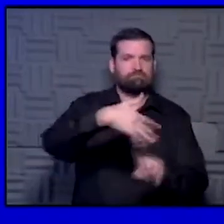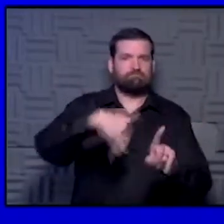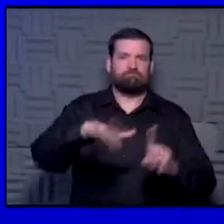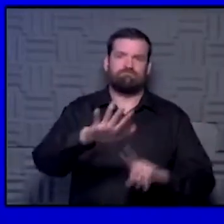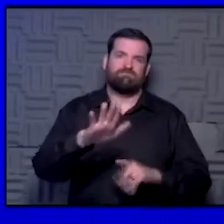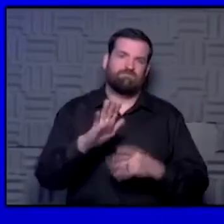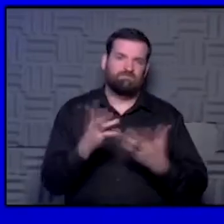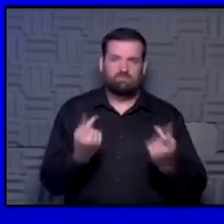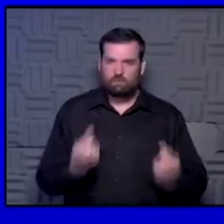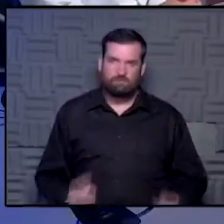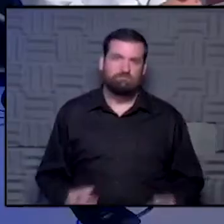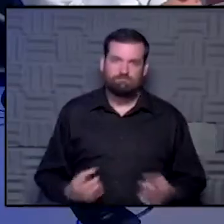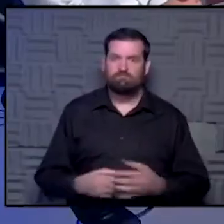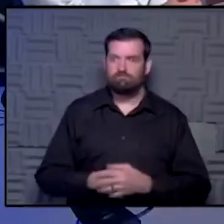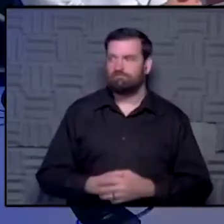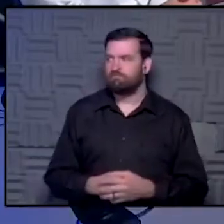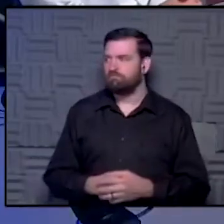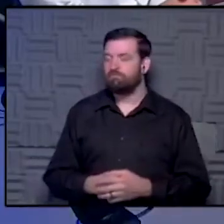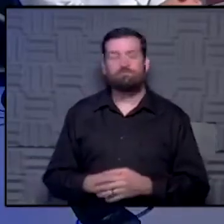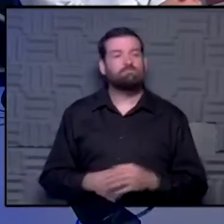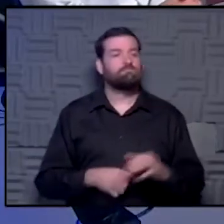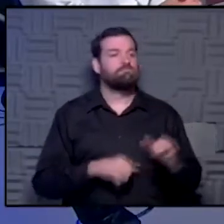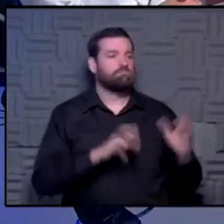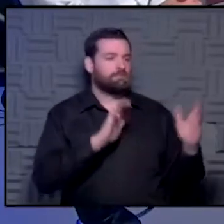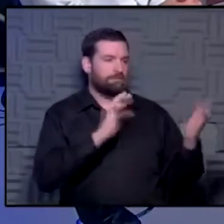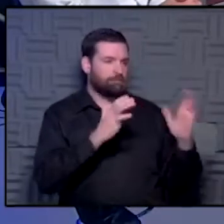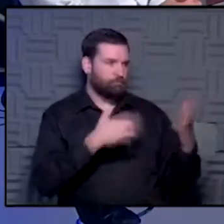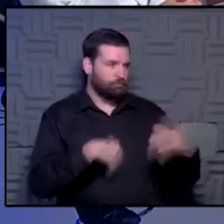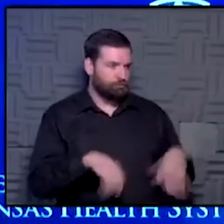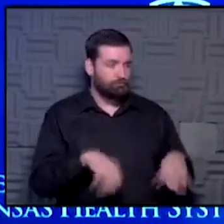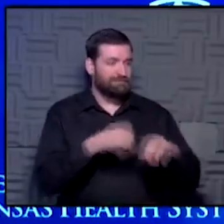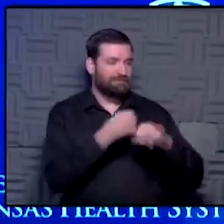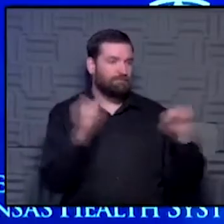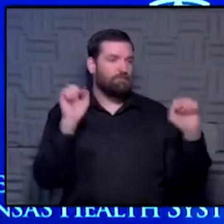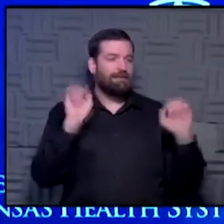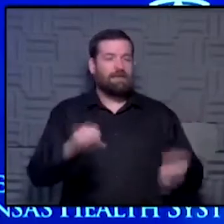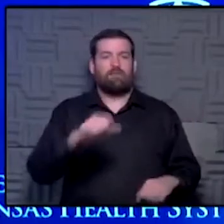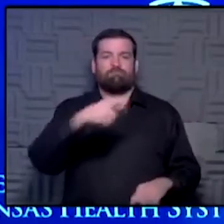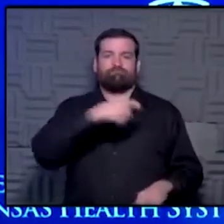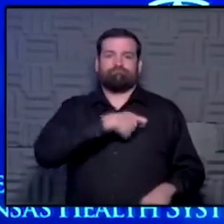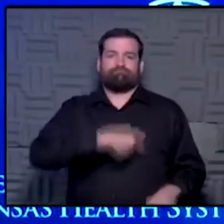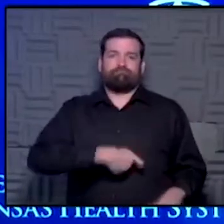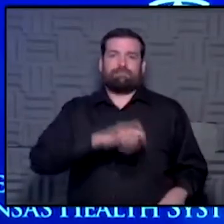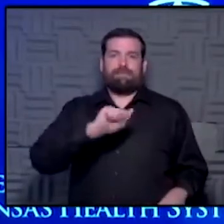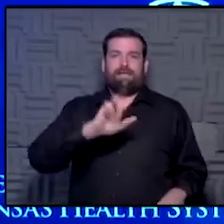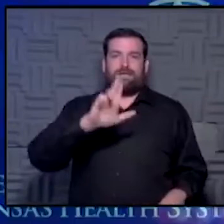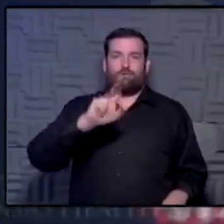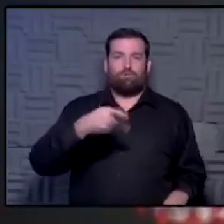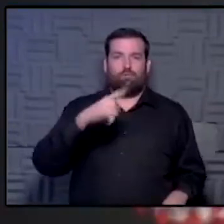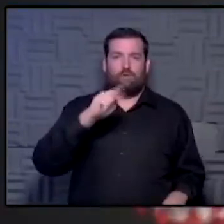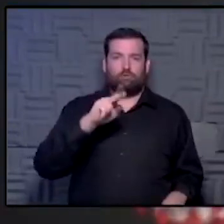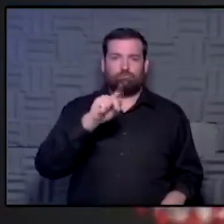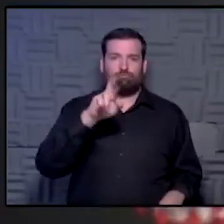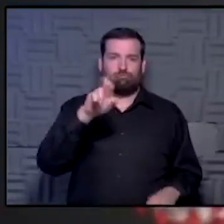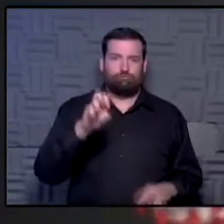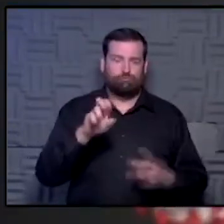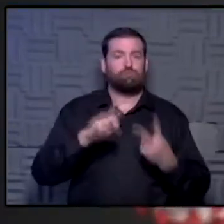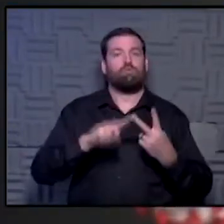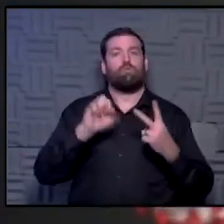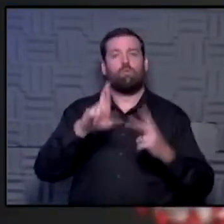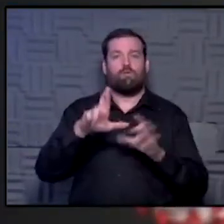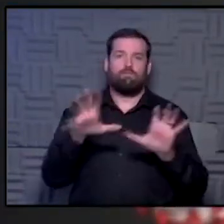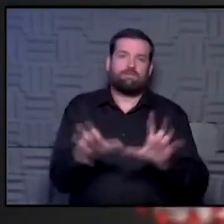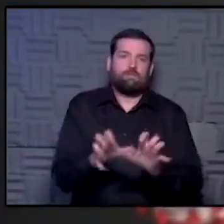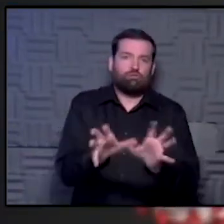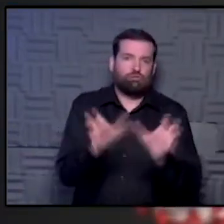your practices at that point. So along the same line, how can I safely get acupuncture or a massage? So I think this,